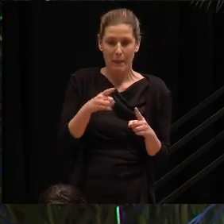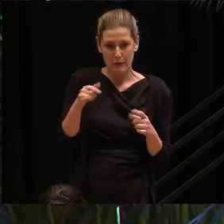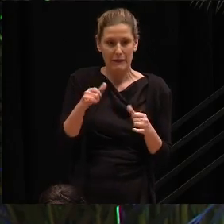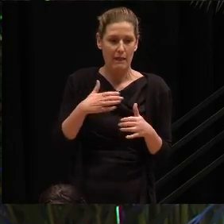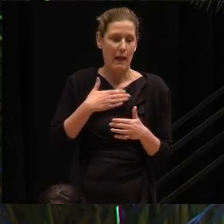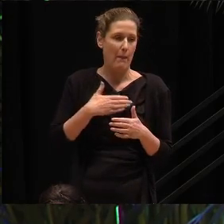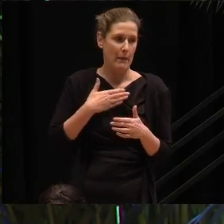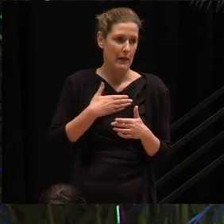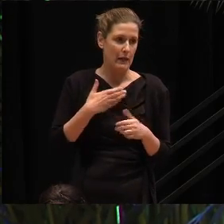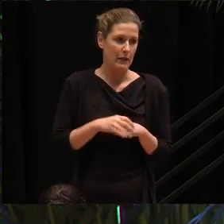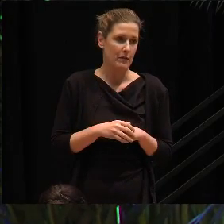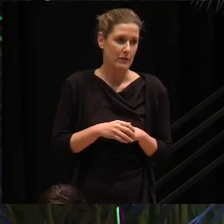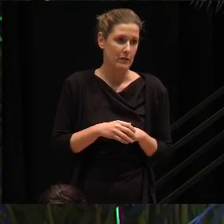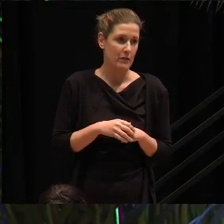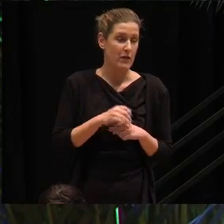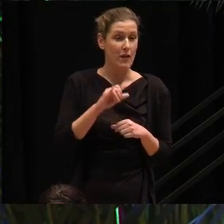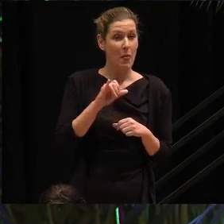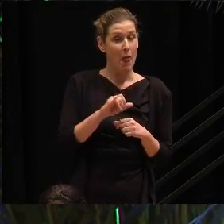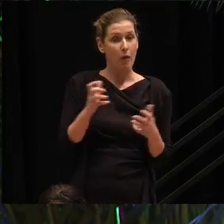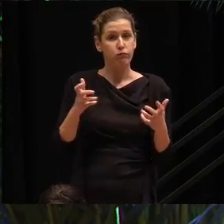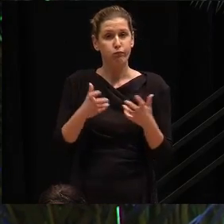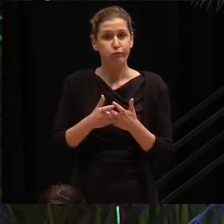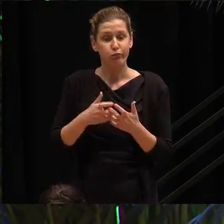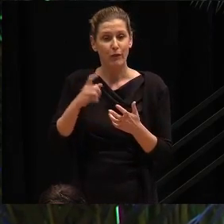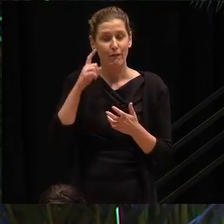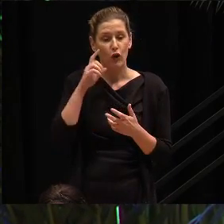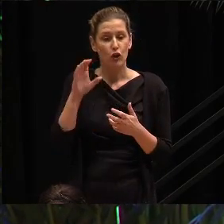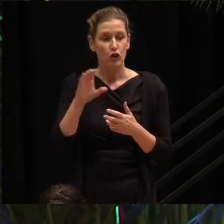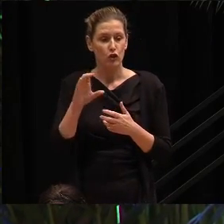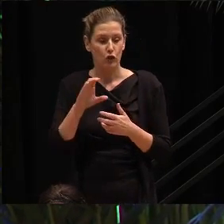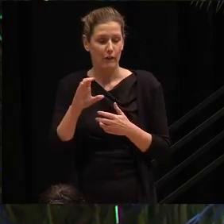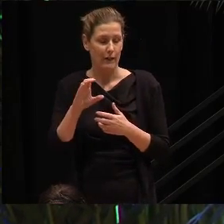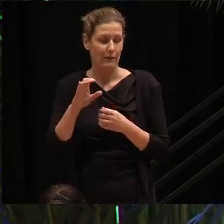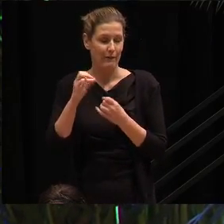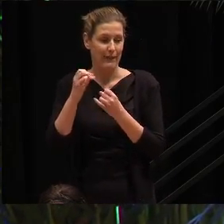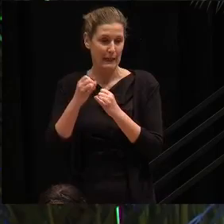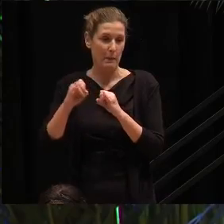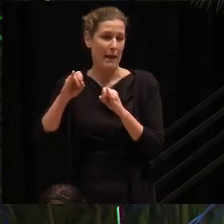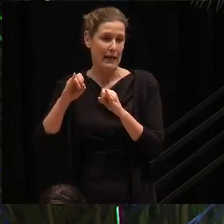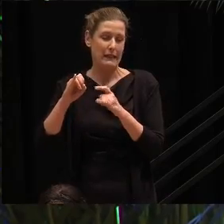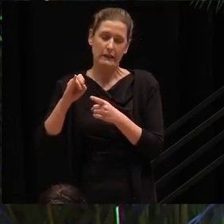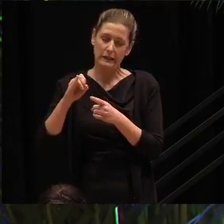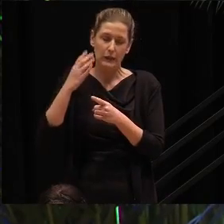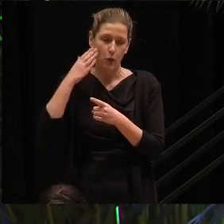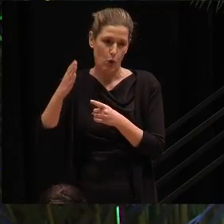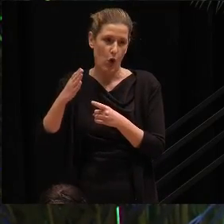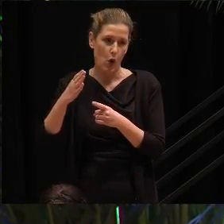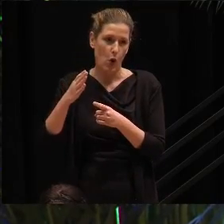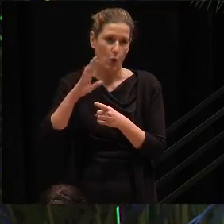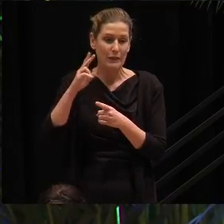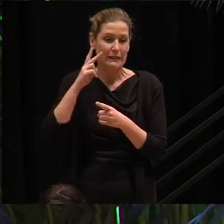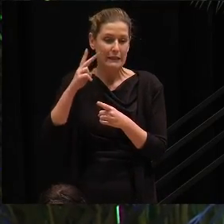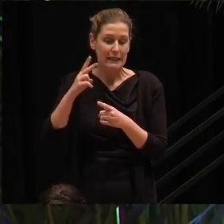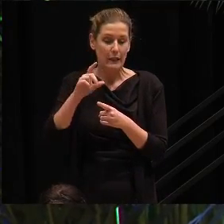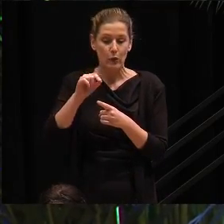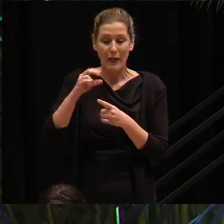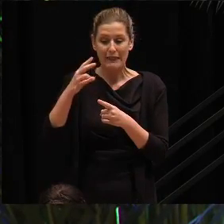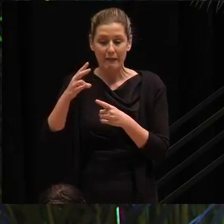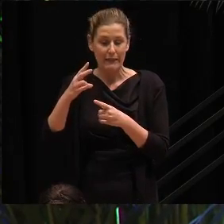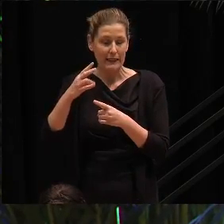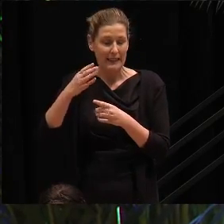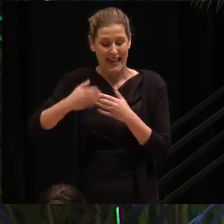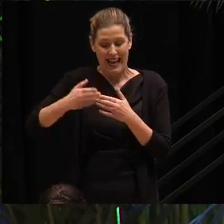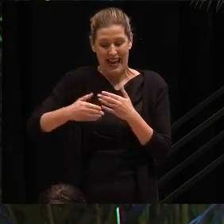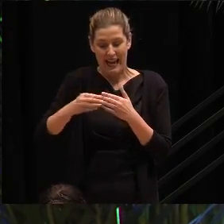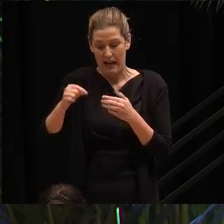whether that works for conservative-leaning independents, that's the question that we're seeing played out in some special elections over the end of 2017, and I